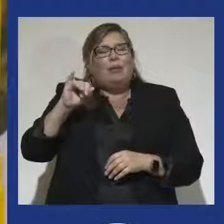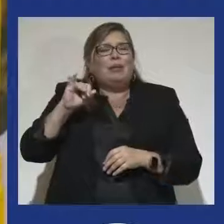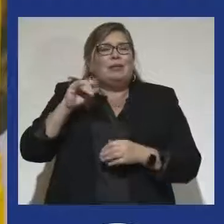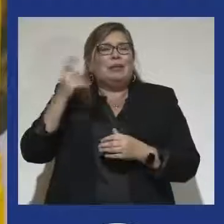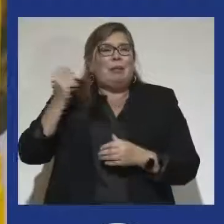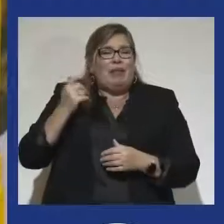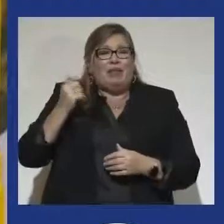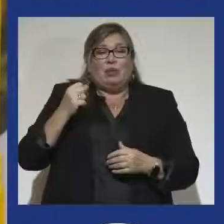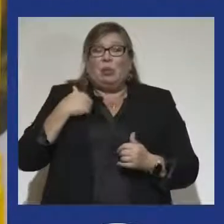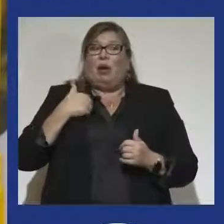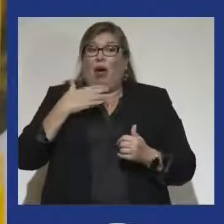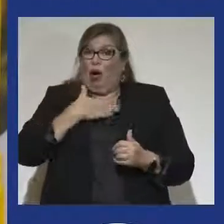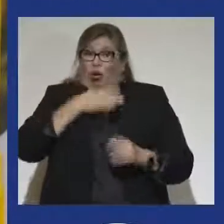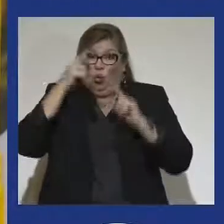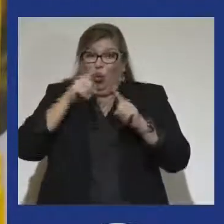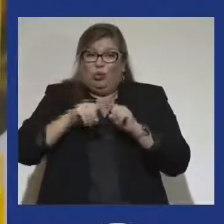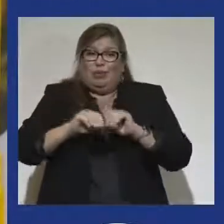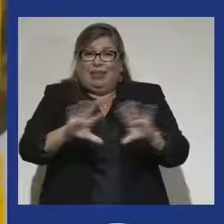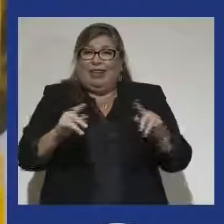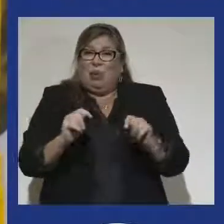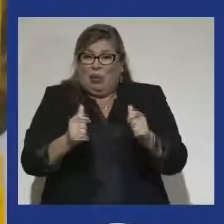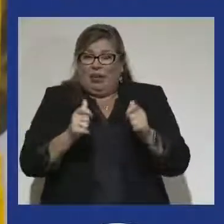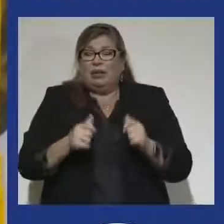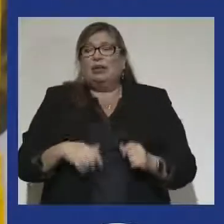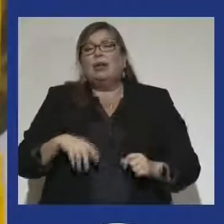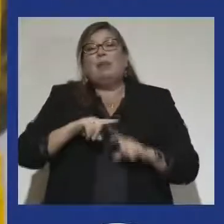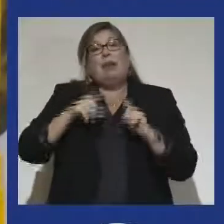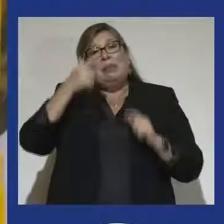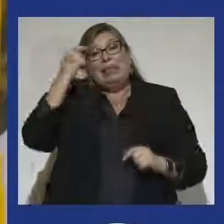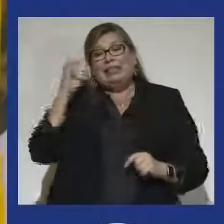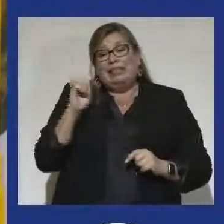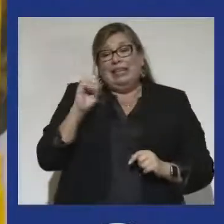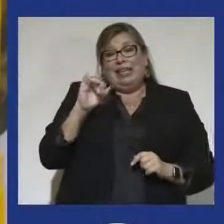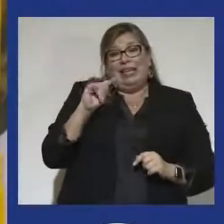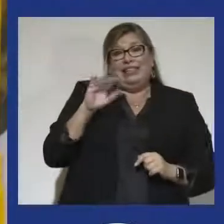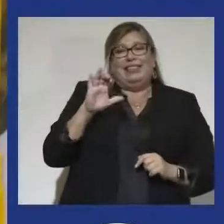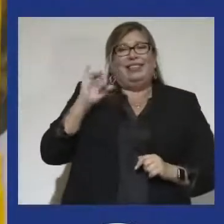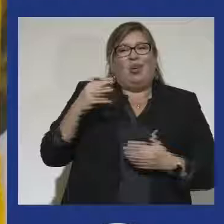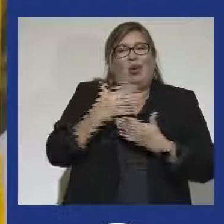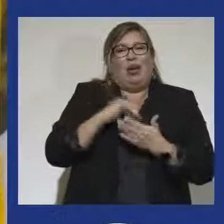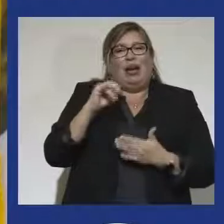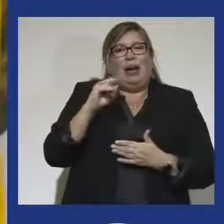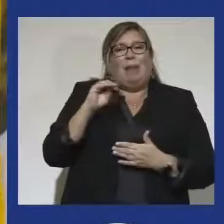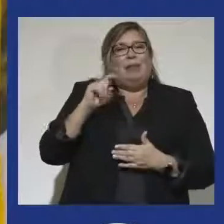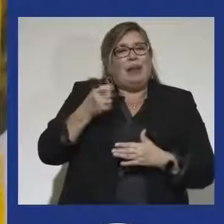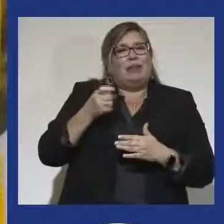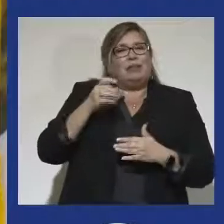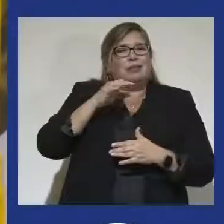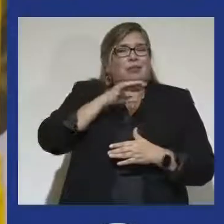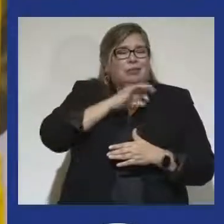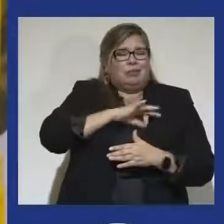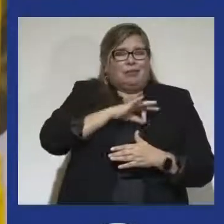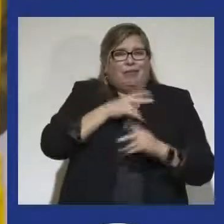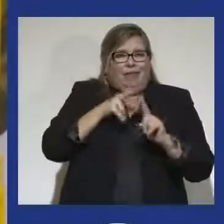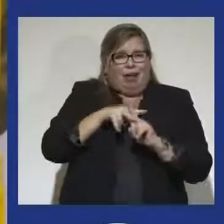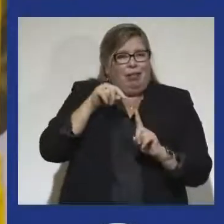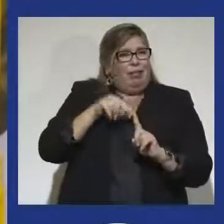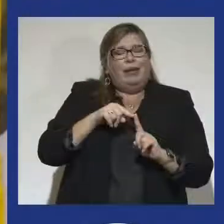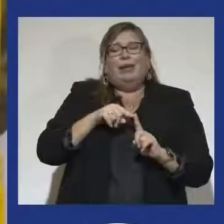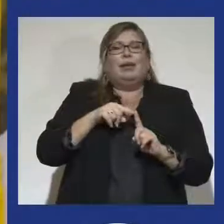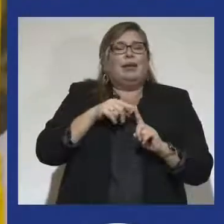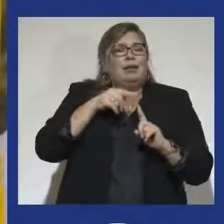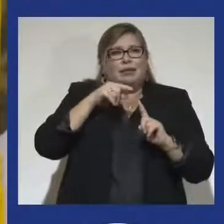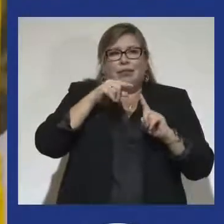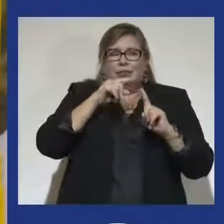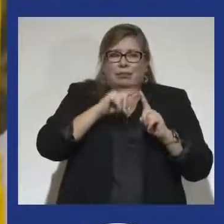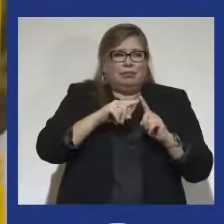possible, and because the EITC filings really are very dependent on you getting your W-2